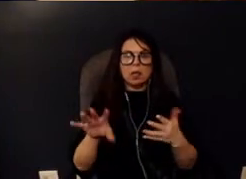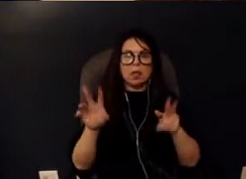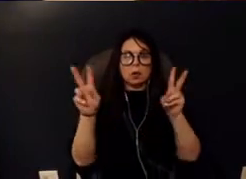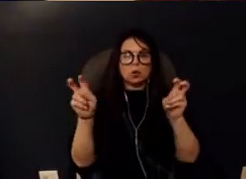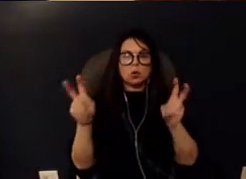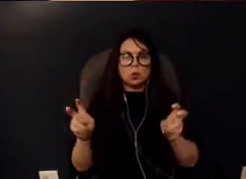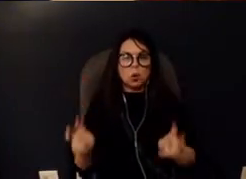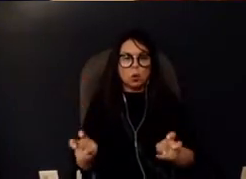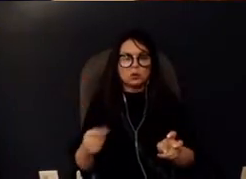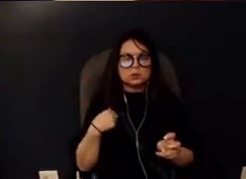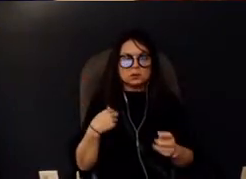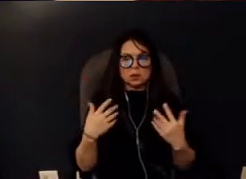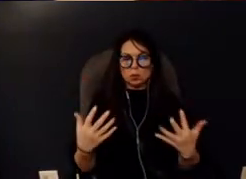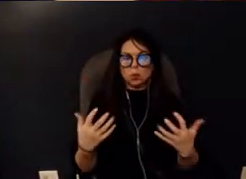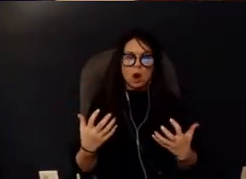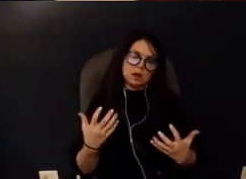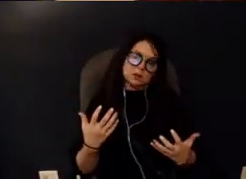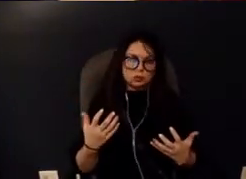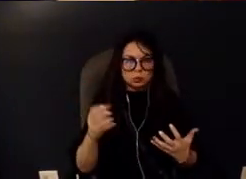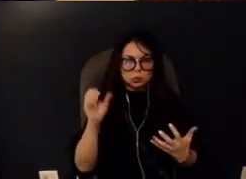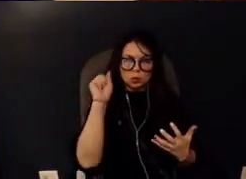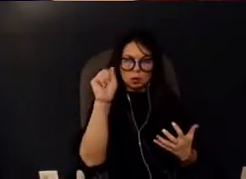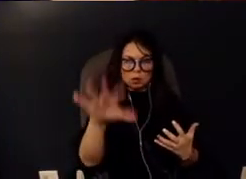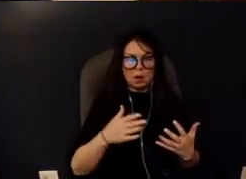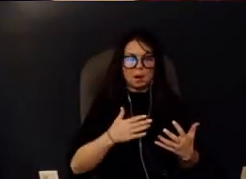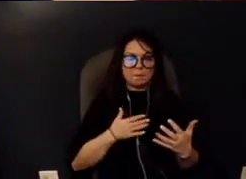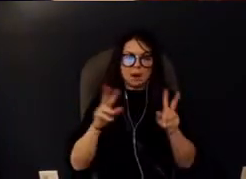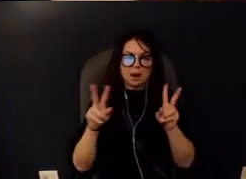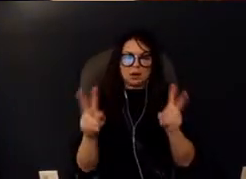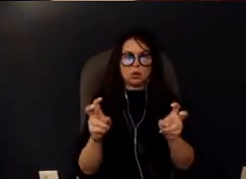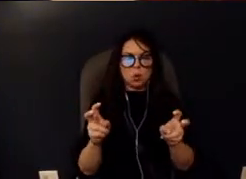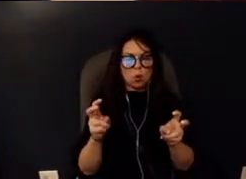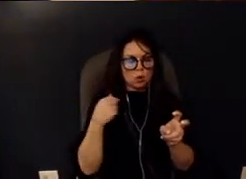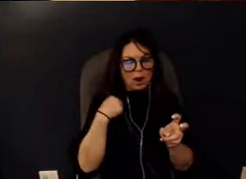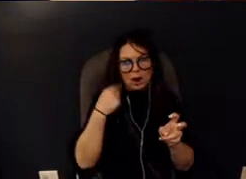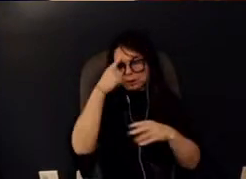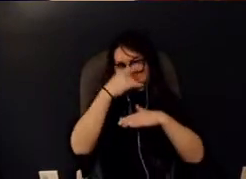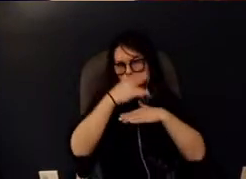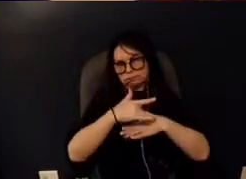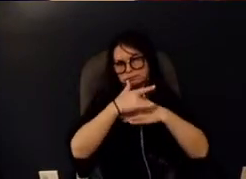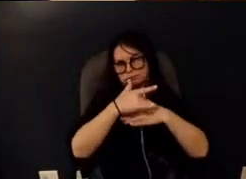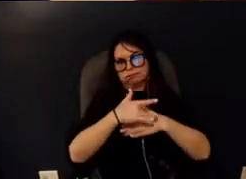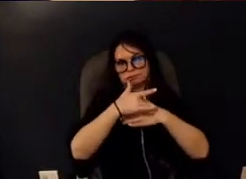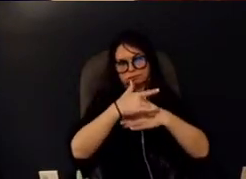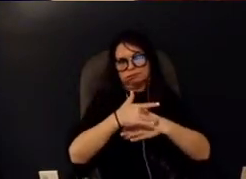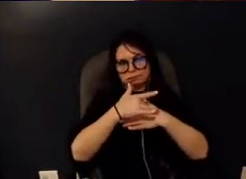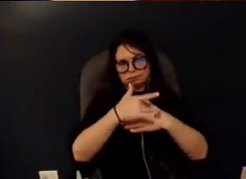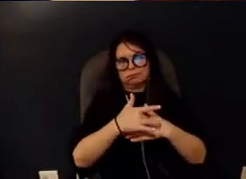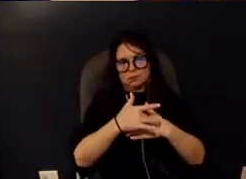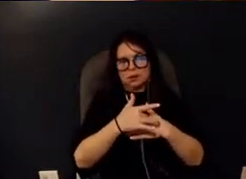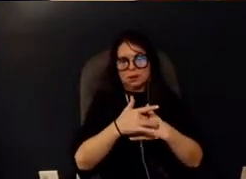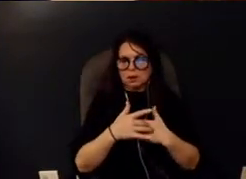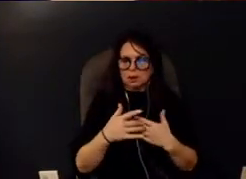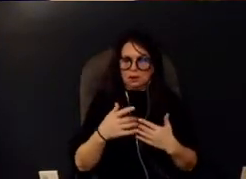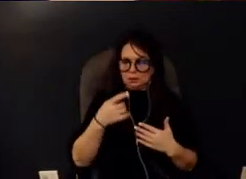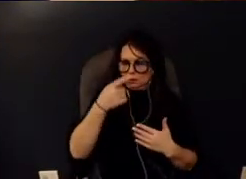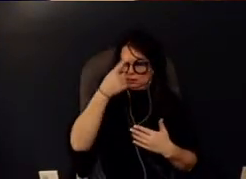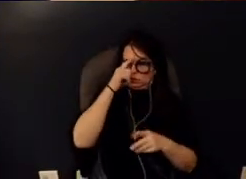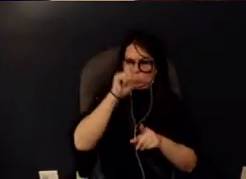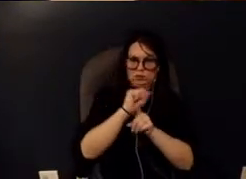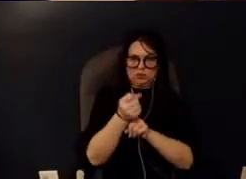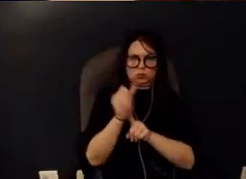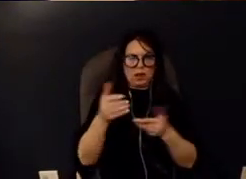maybe bust out a quote of my own that I've been thinking about a lot lately. It reads like this: be mild with the